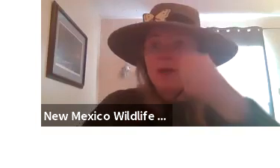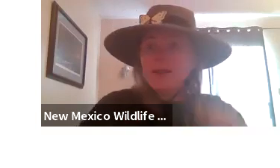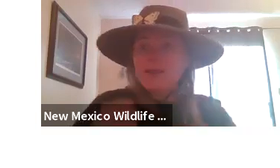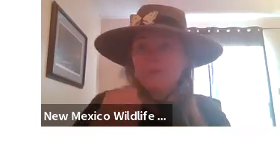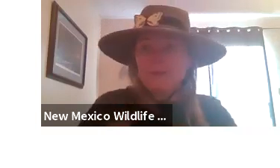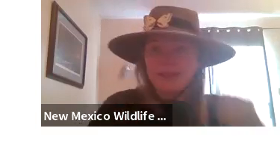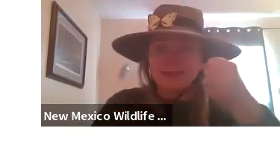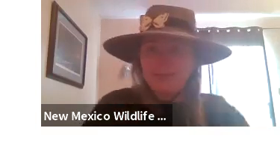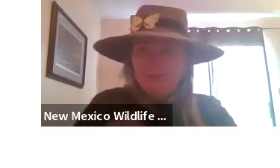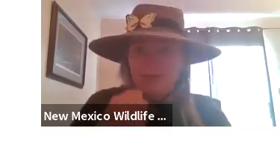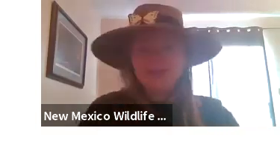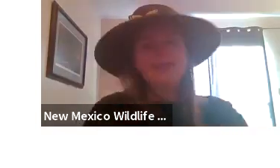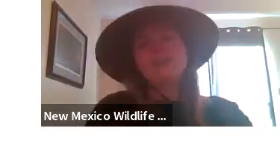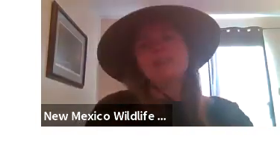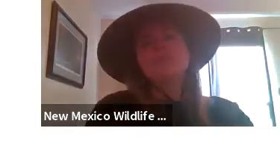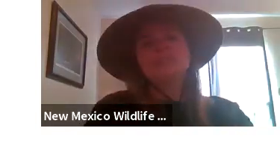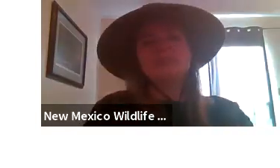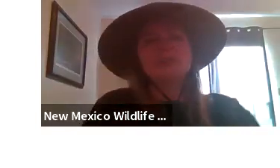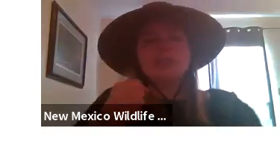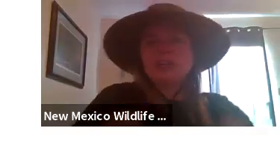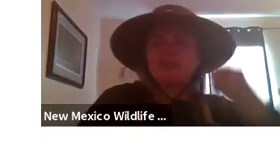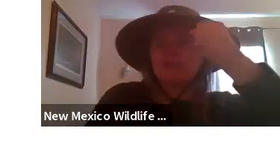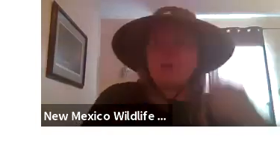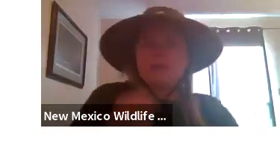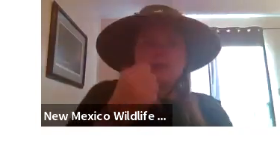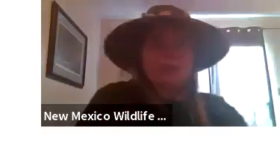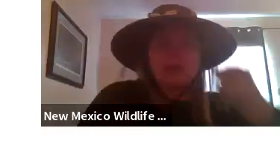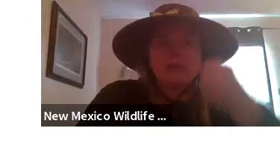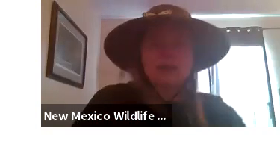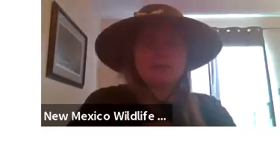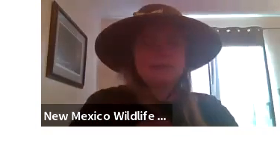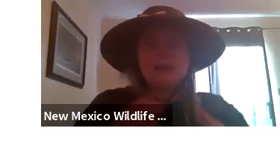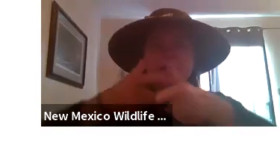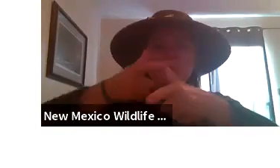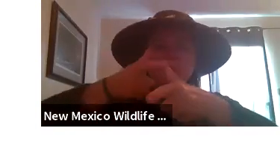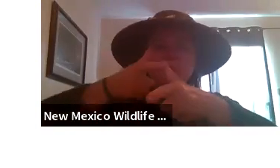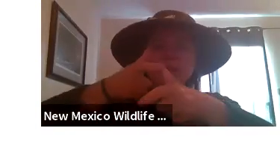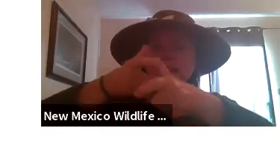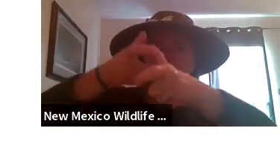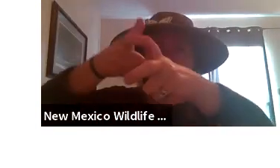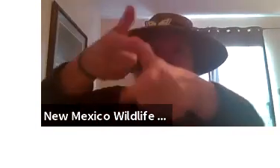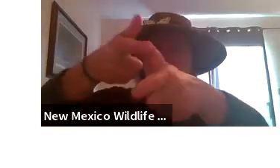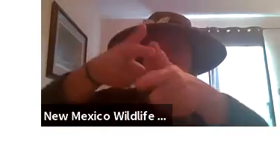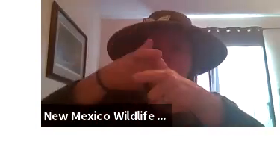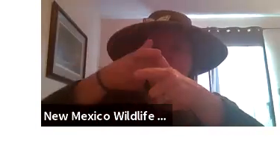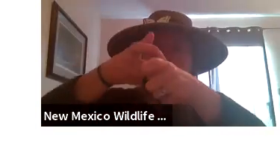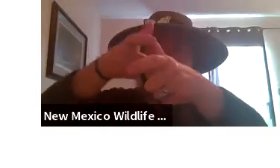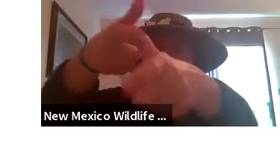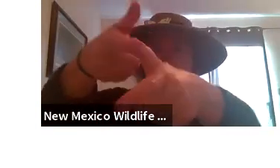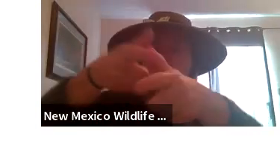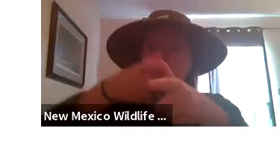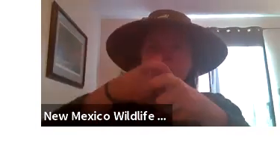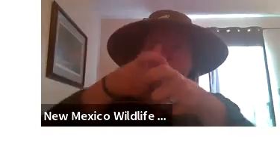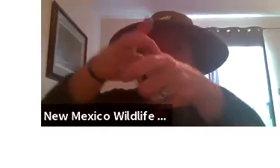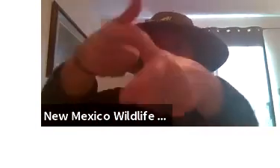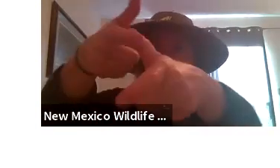a running race, right? You can certainly gesture run like this, but we sign it like this.